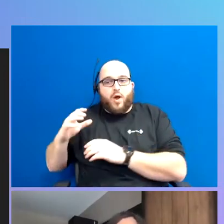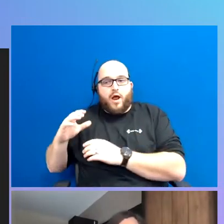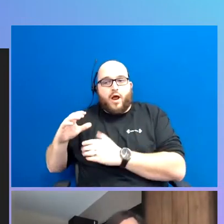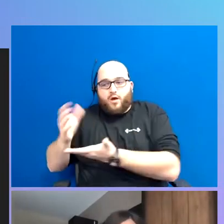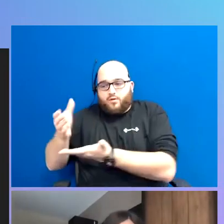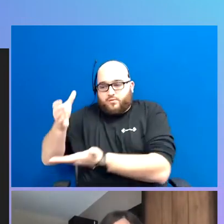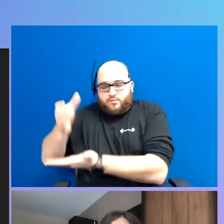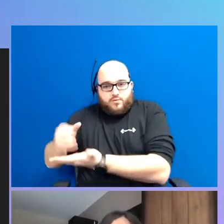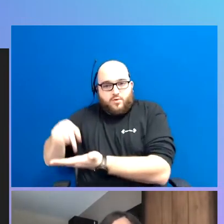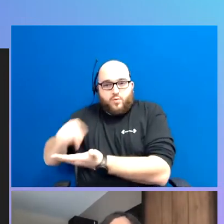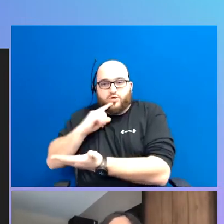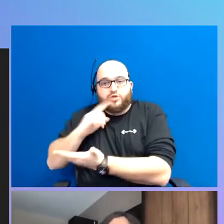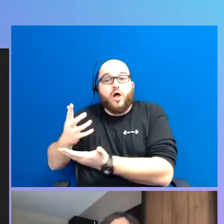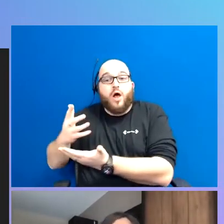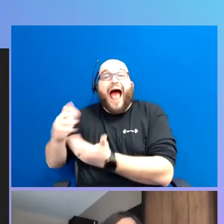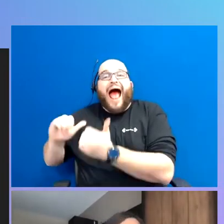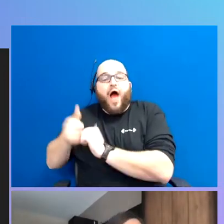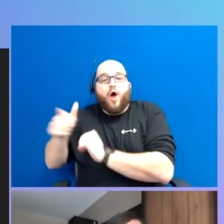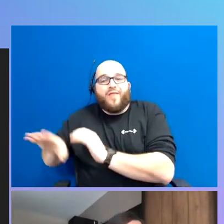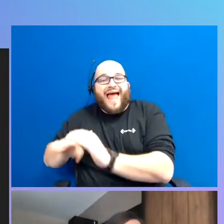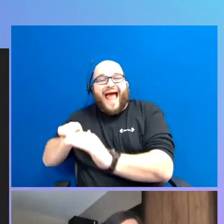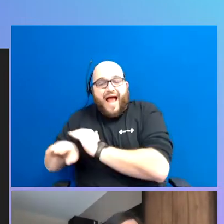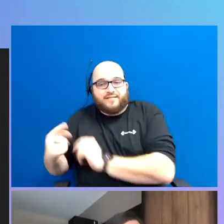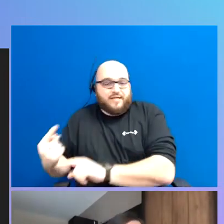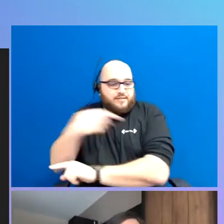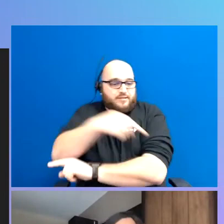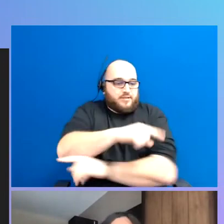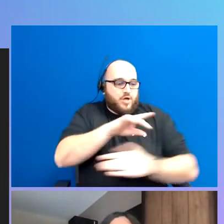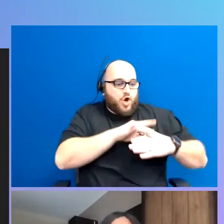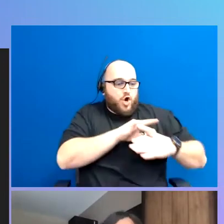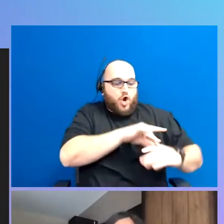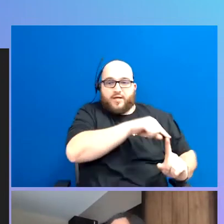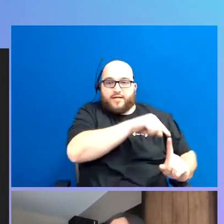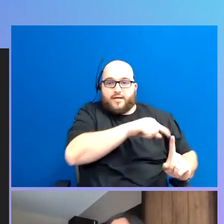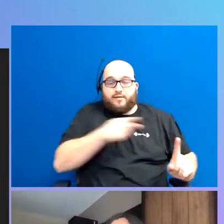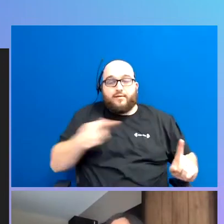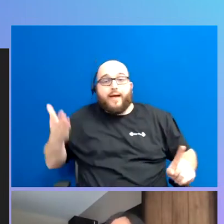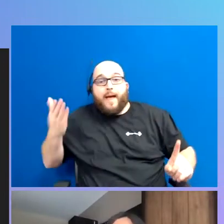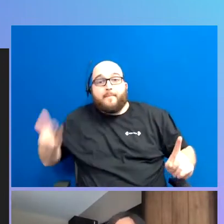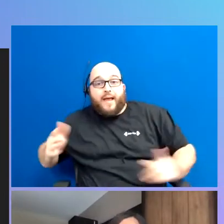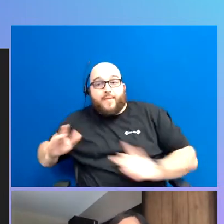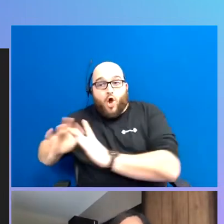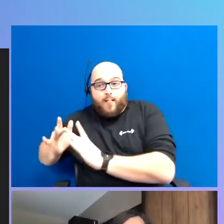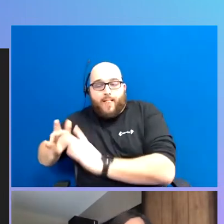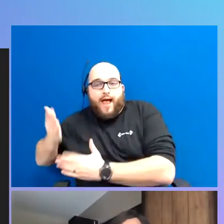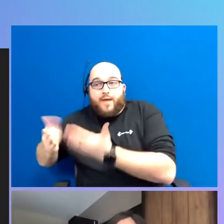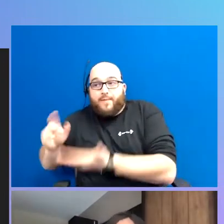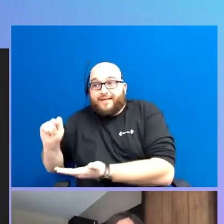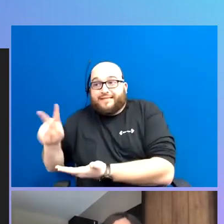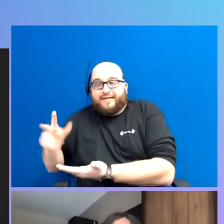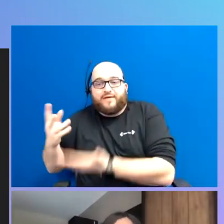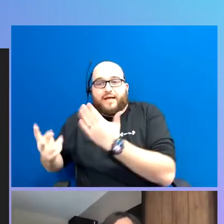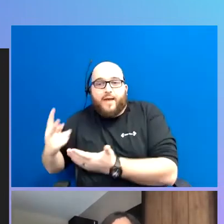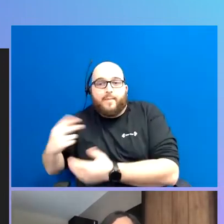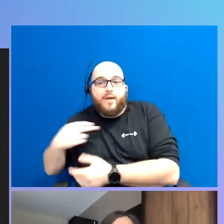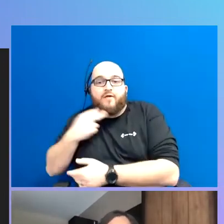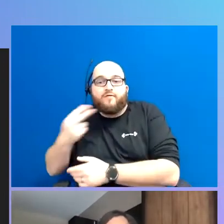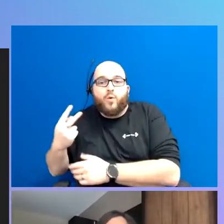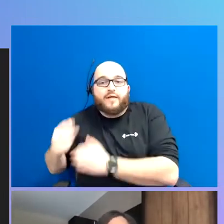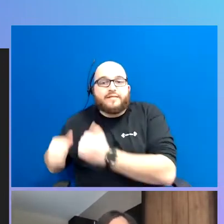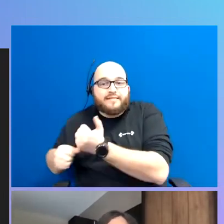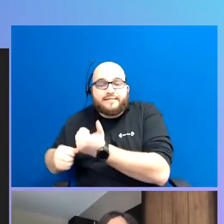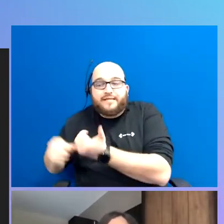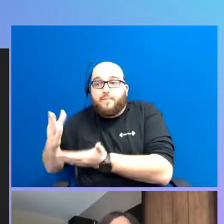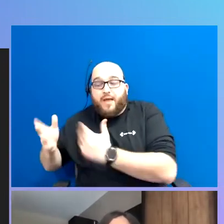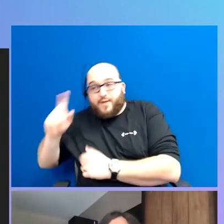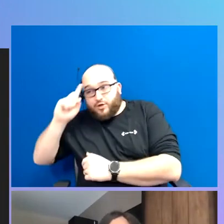through which they're accessing the content, which could be a cable channel, it could be a website, it could be a voice assistant, it could be a smart